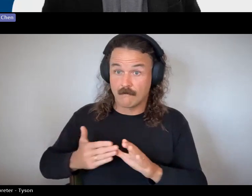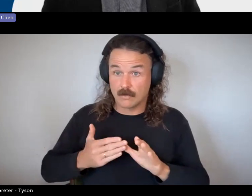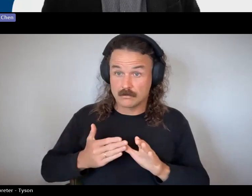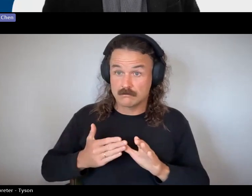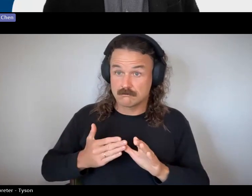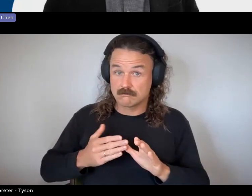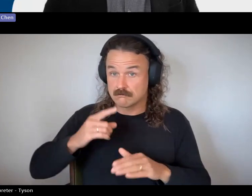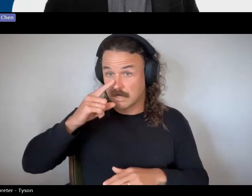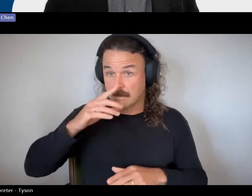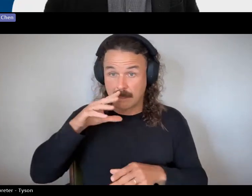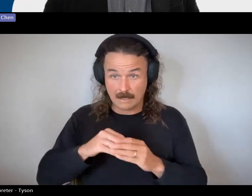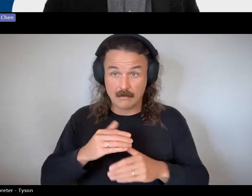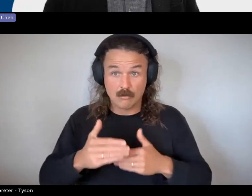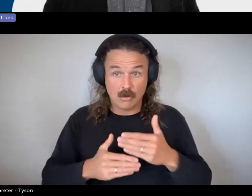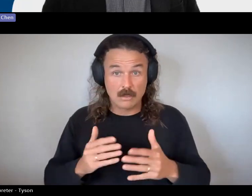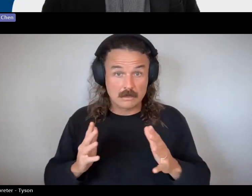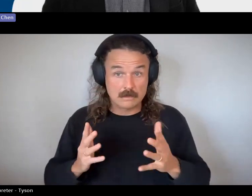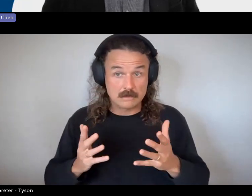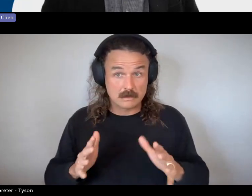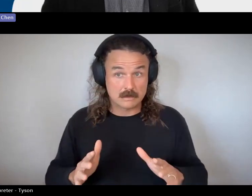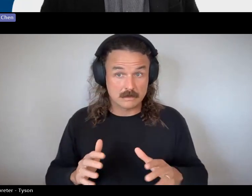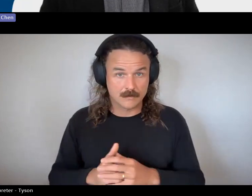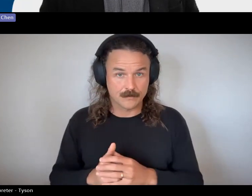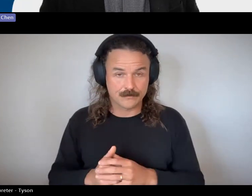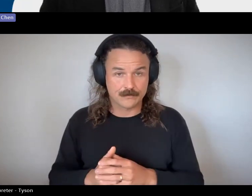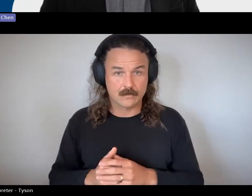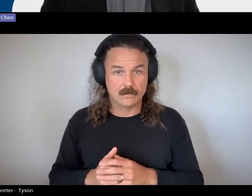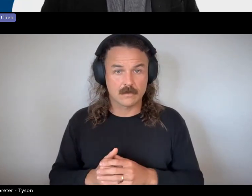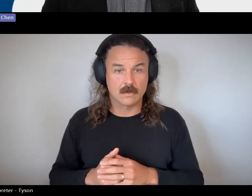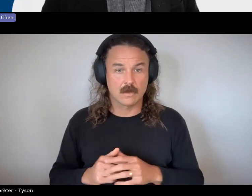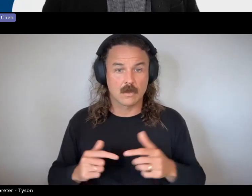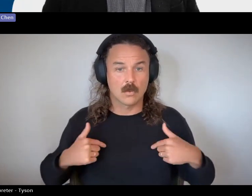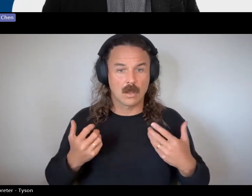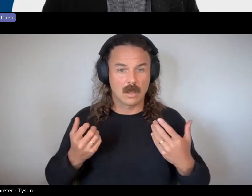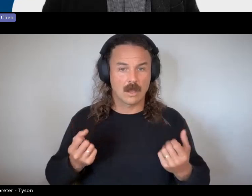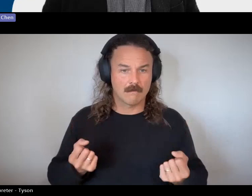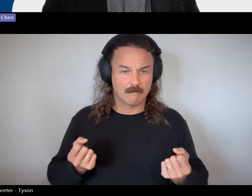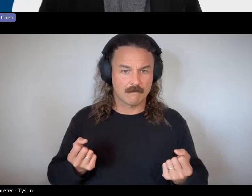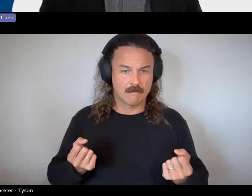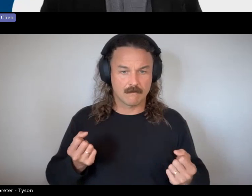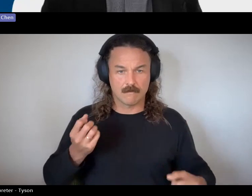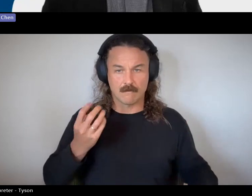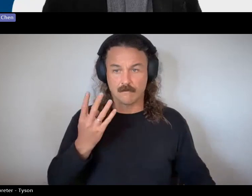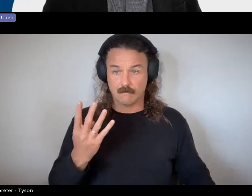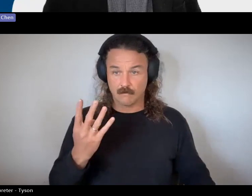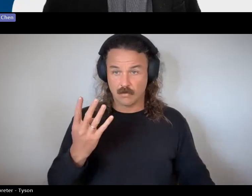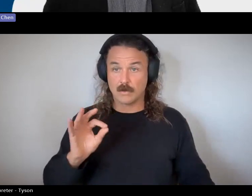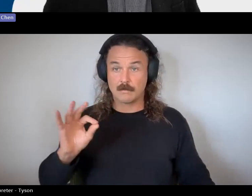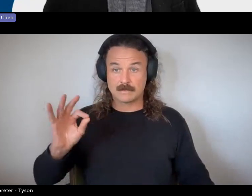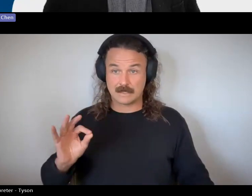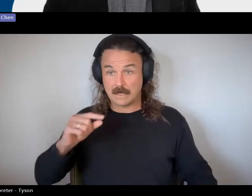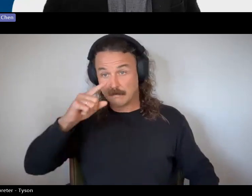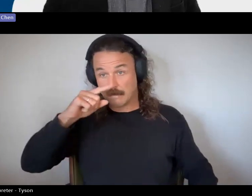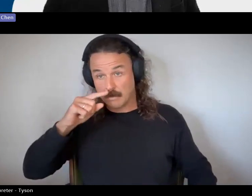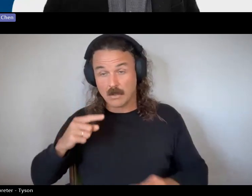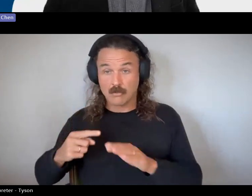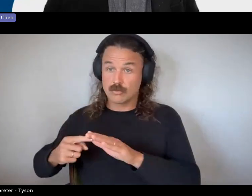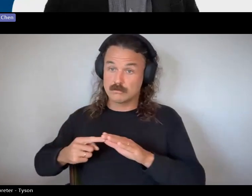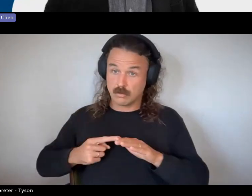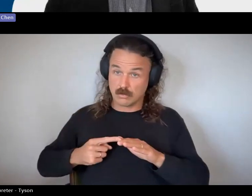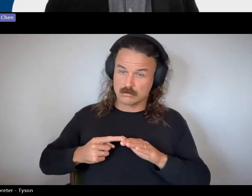I can record, into the survey, we roughly have 4% of total respondents. So I think further